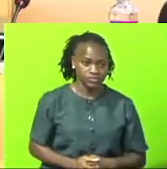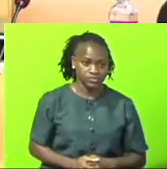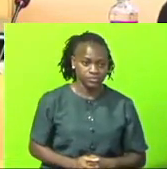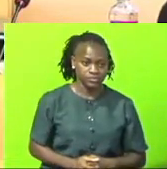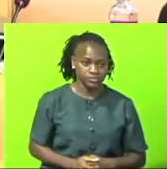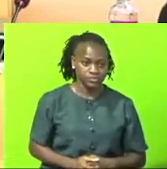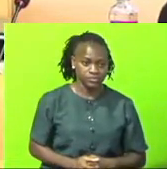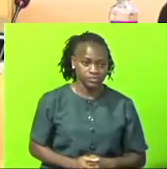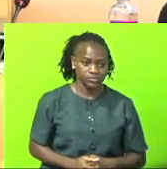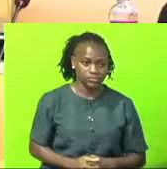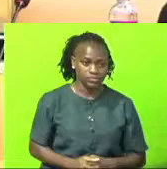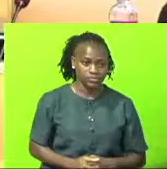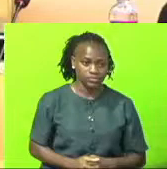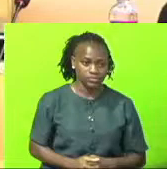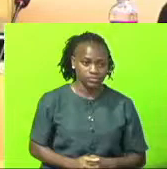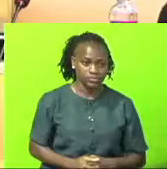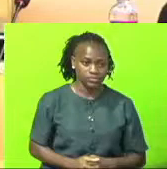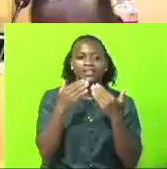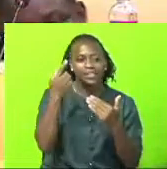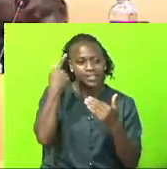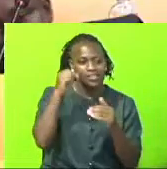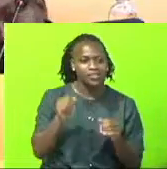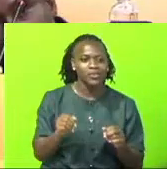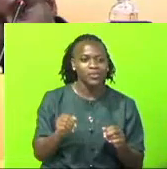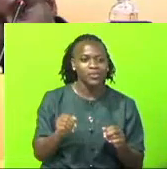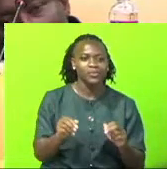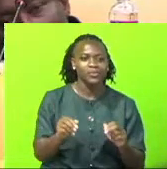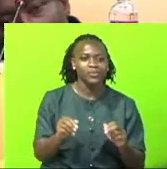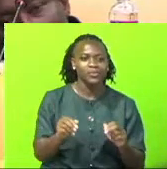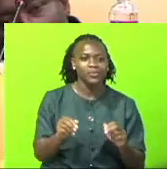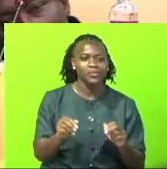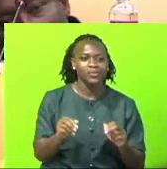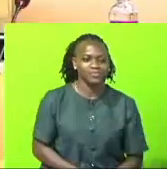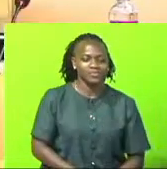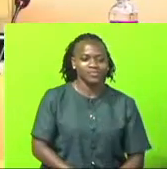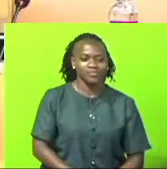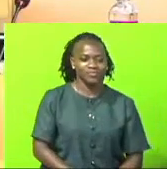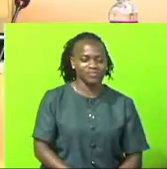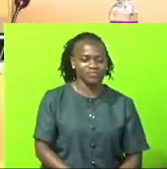Mr. Speaker, I thank you very much for giving me the opportunity.